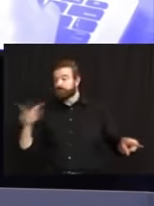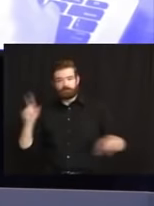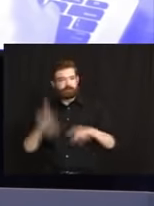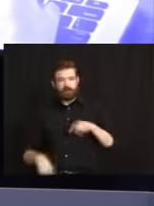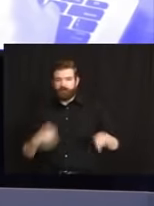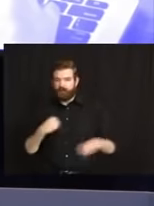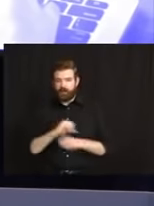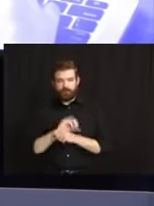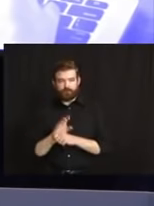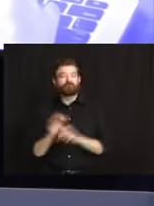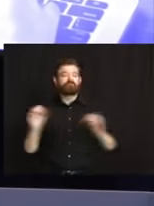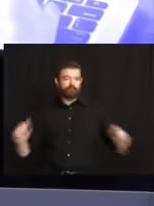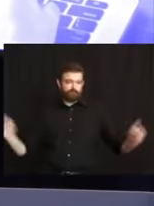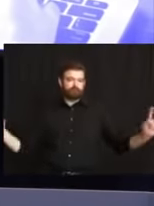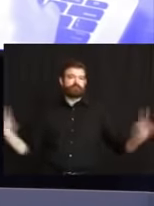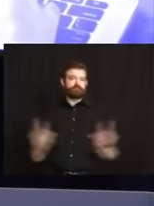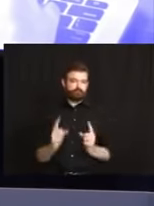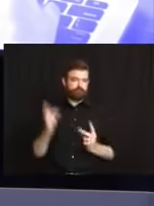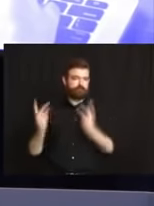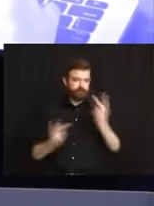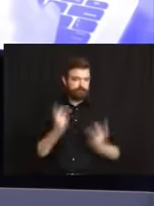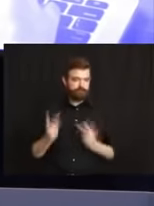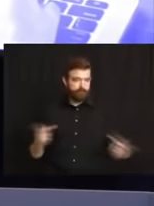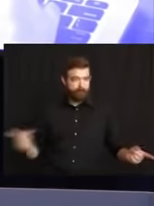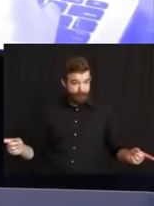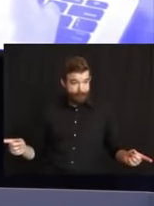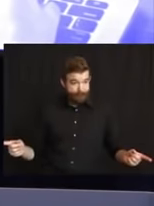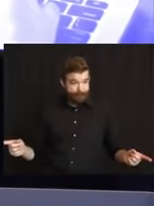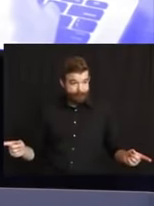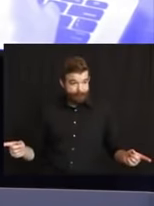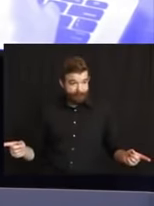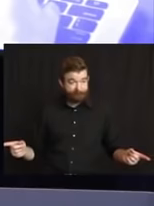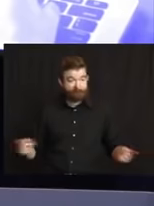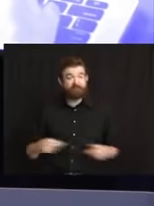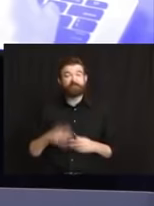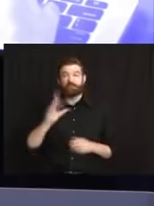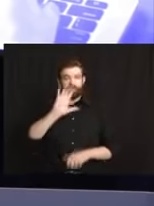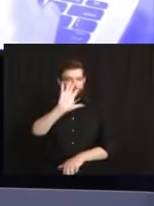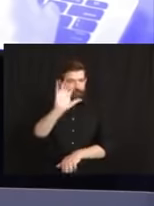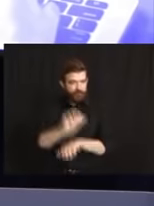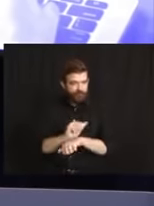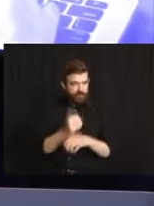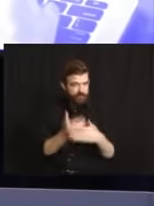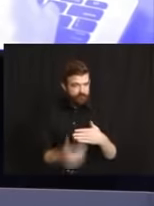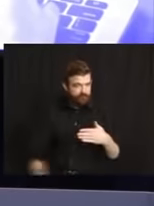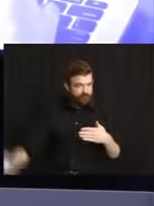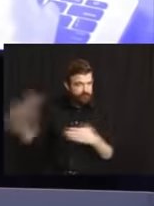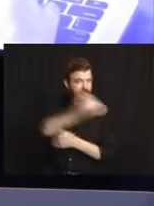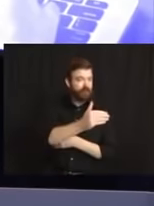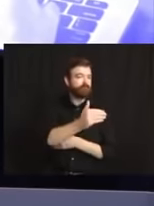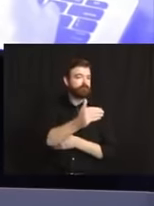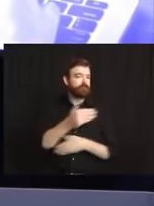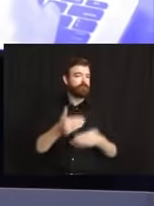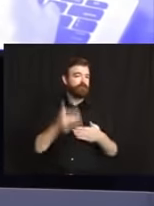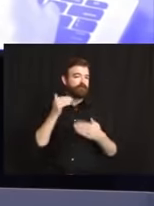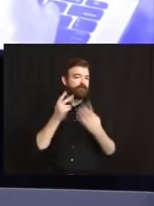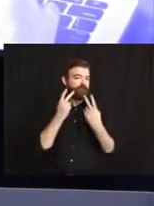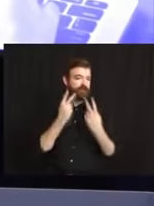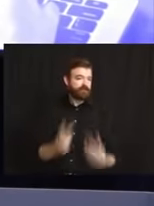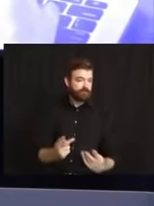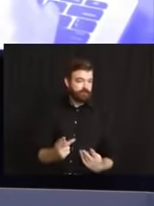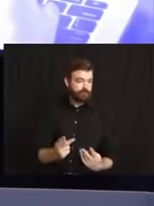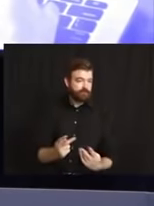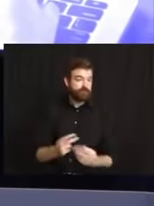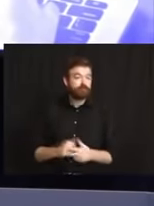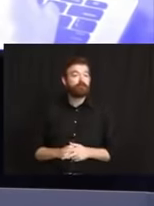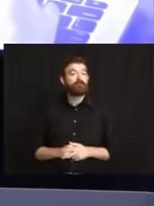it also requires an appointment. It requires that you cannot bypass on your way outdoors,